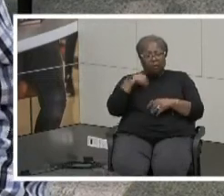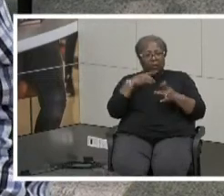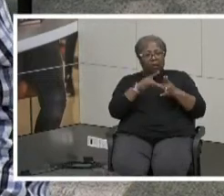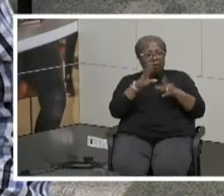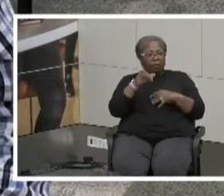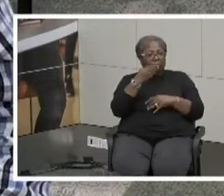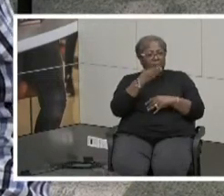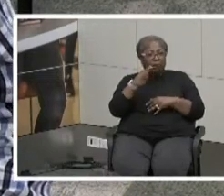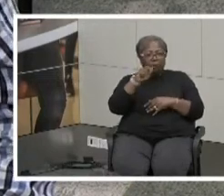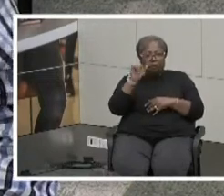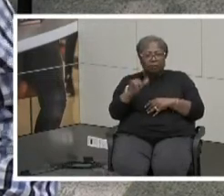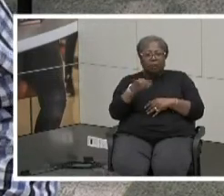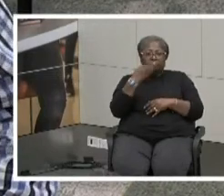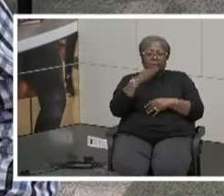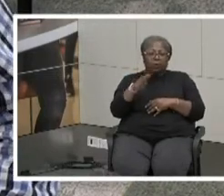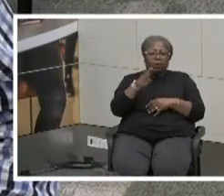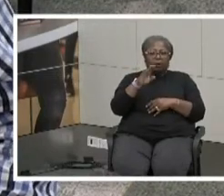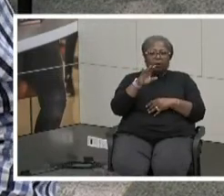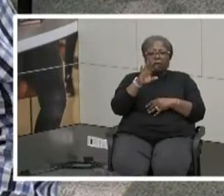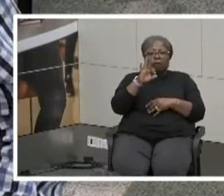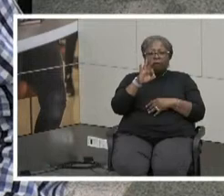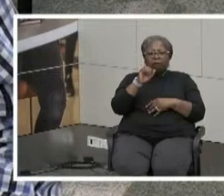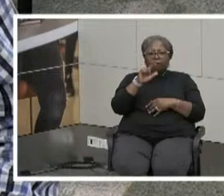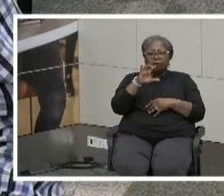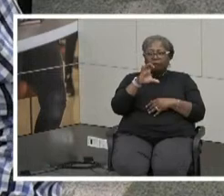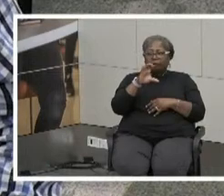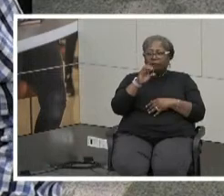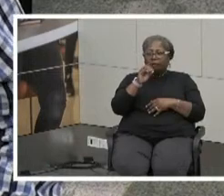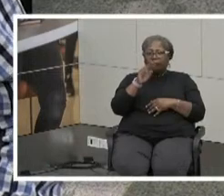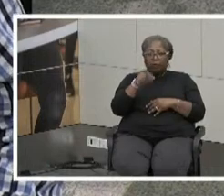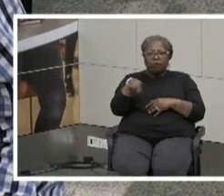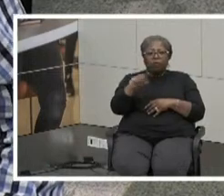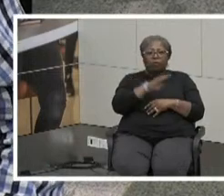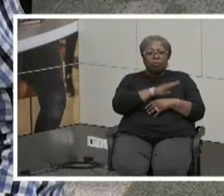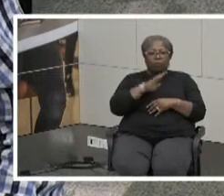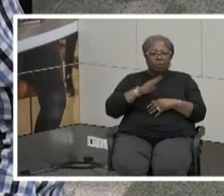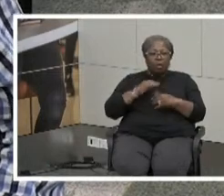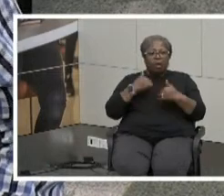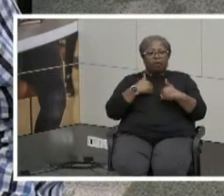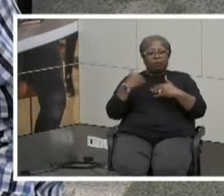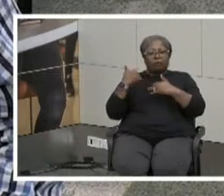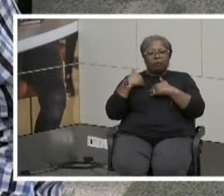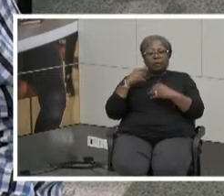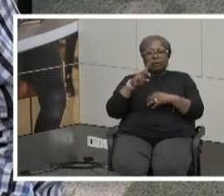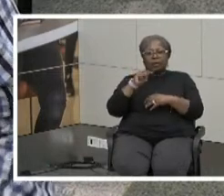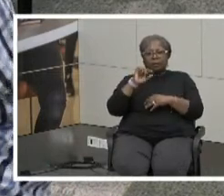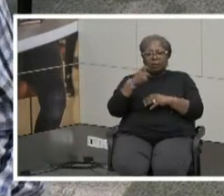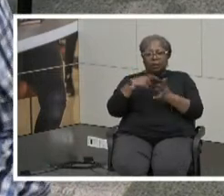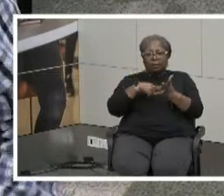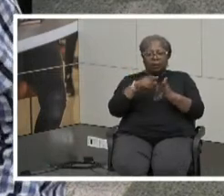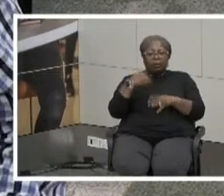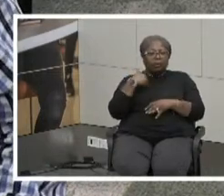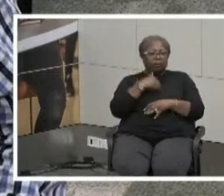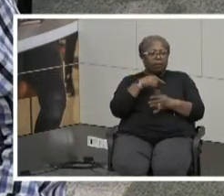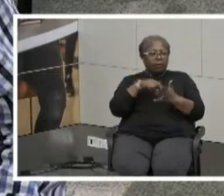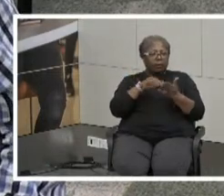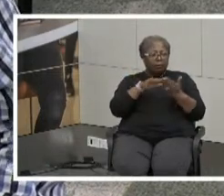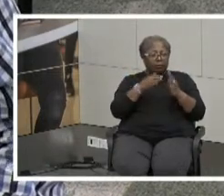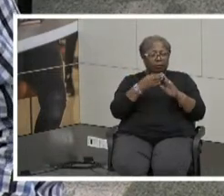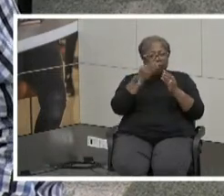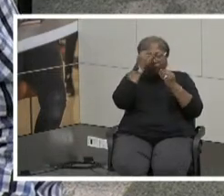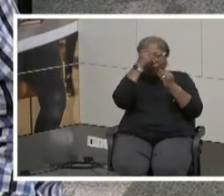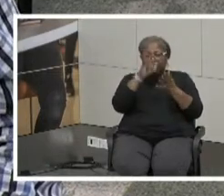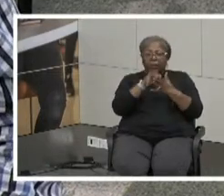blue jay or a blue falcon you the board have a fiduciary responsibility to the taxpaying members of this community information that is